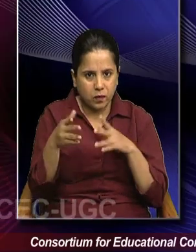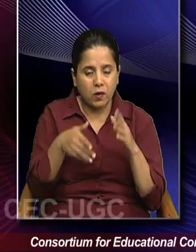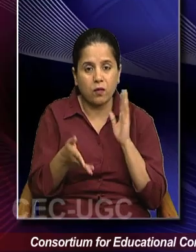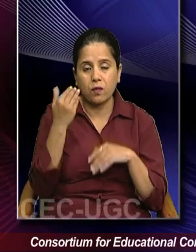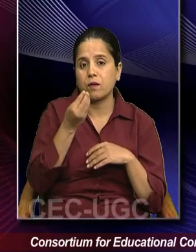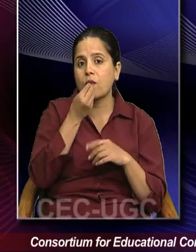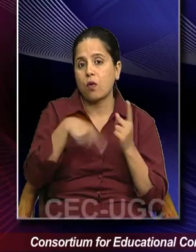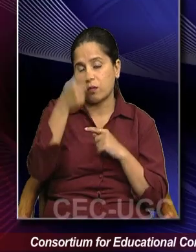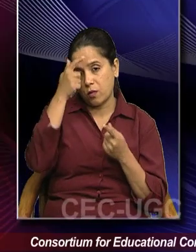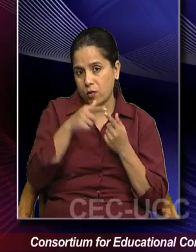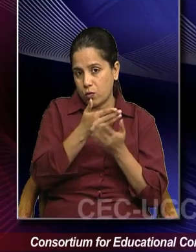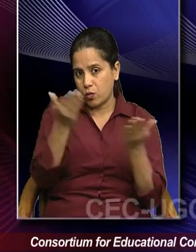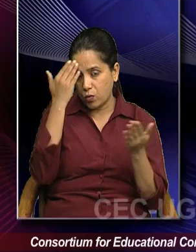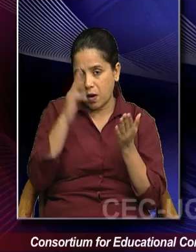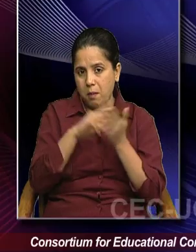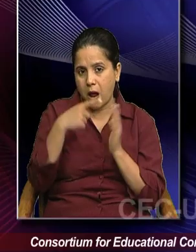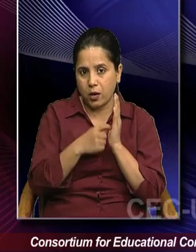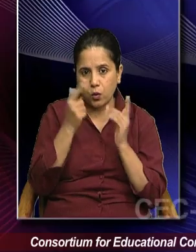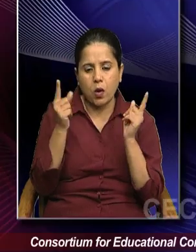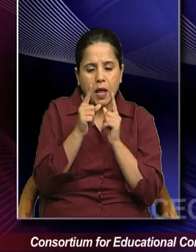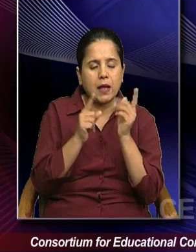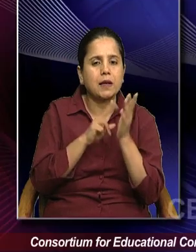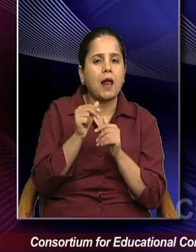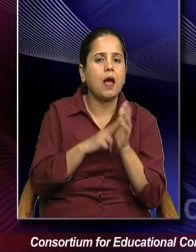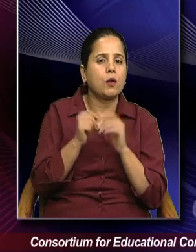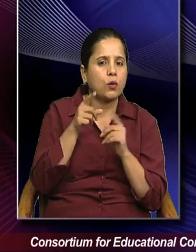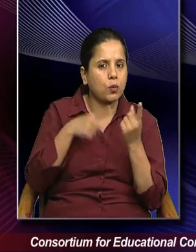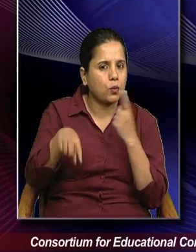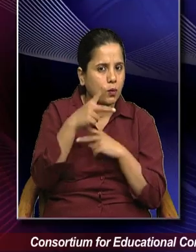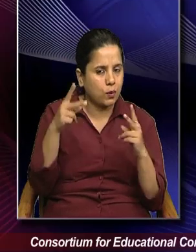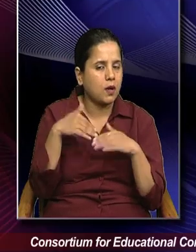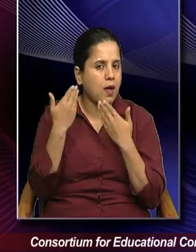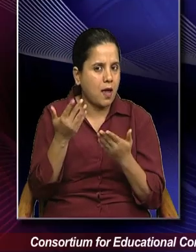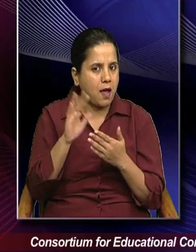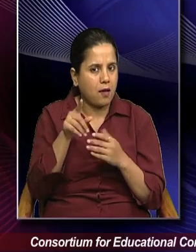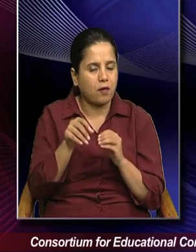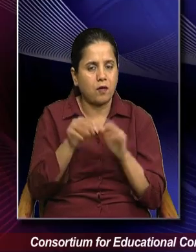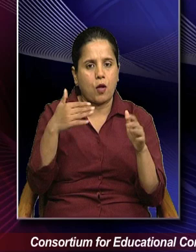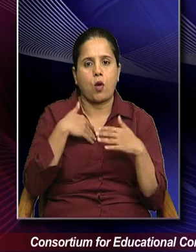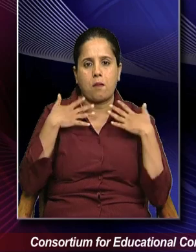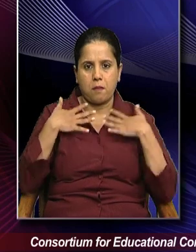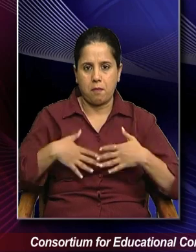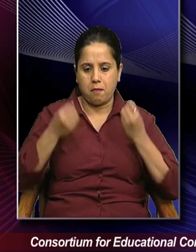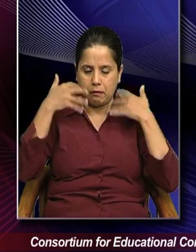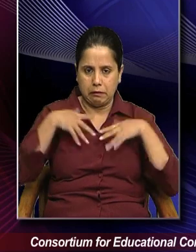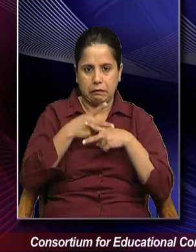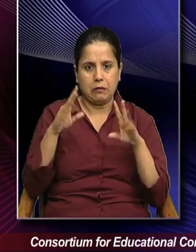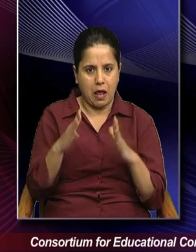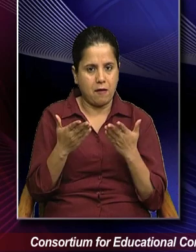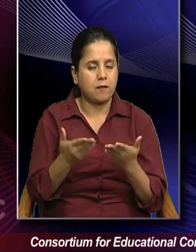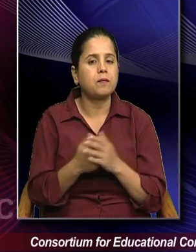dangerous. Microplastic or nanoplastic, and plastic has been, reaching in our body. So, with this